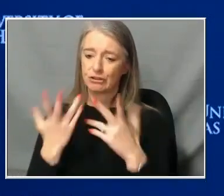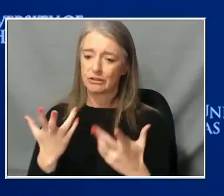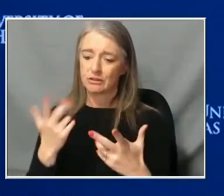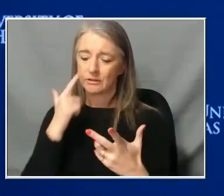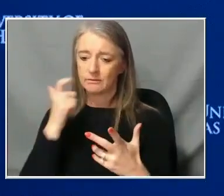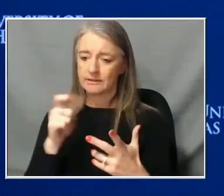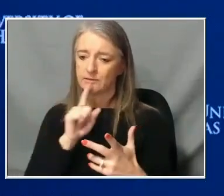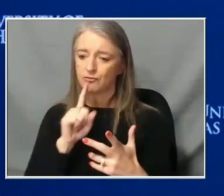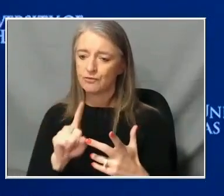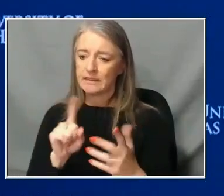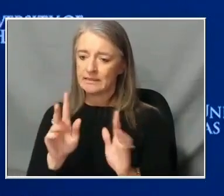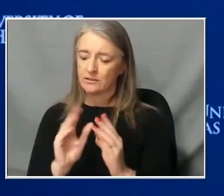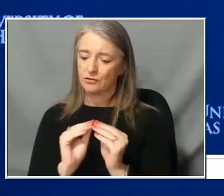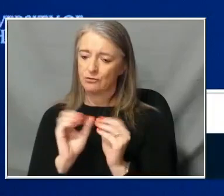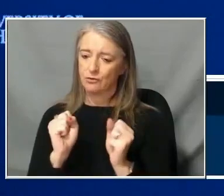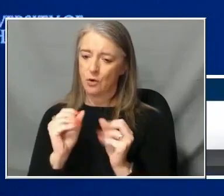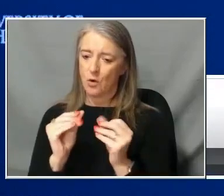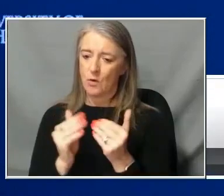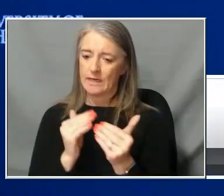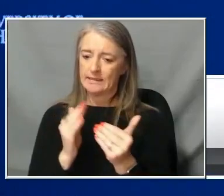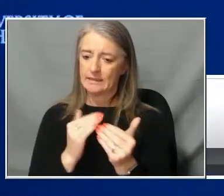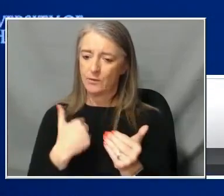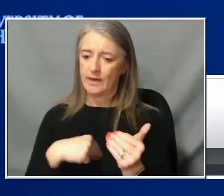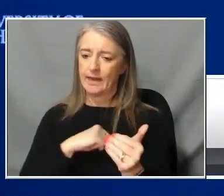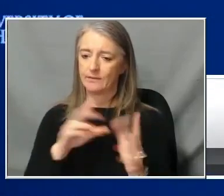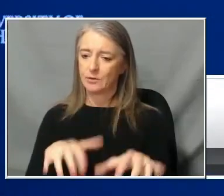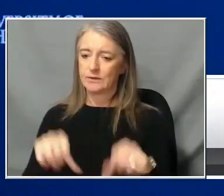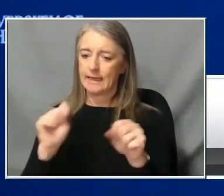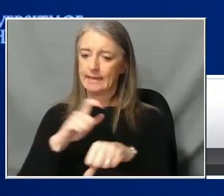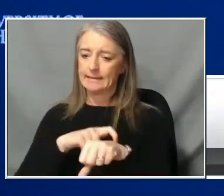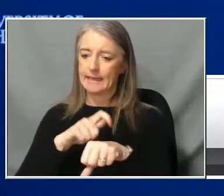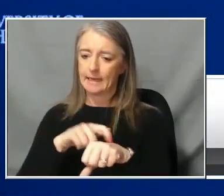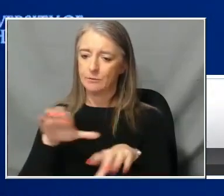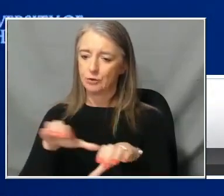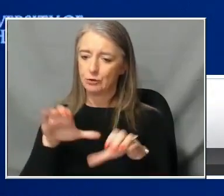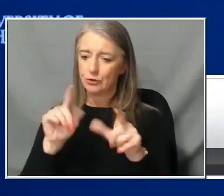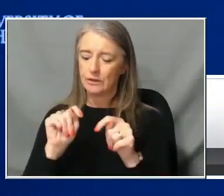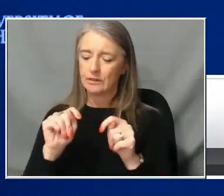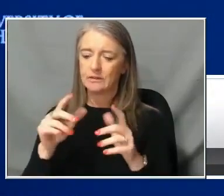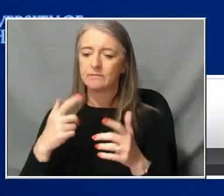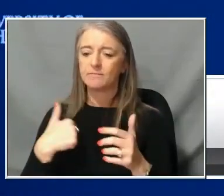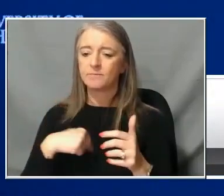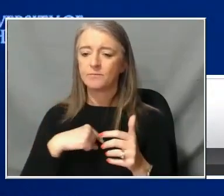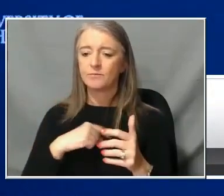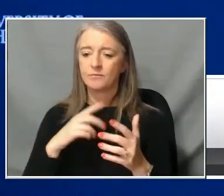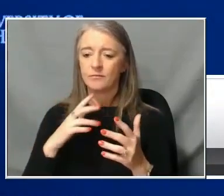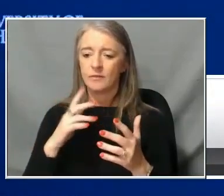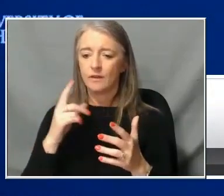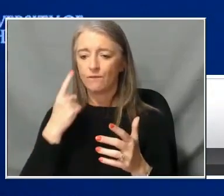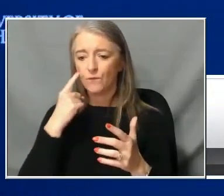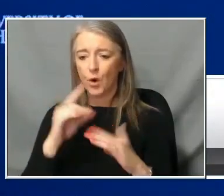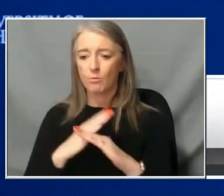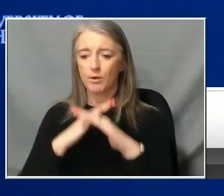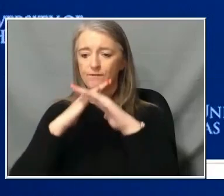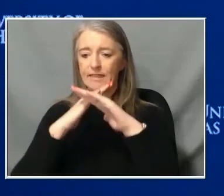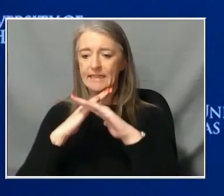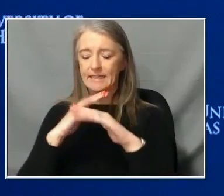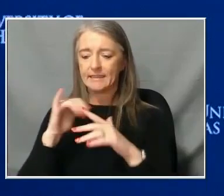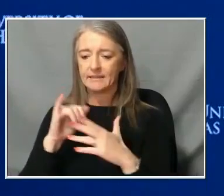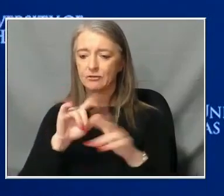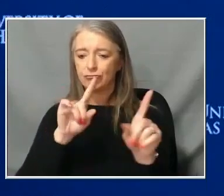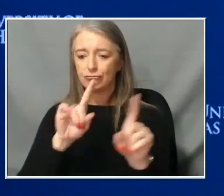is so easy, but I know we have to take time to do that. But there are so many things we can do for prevention.